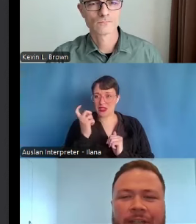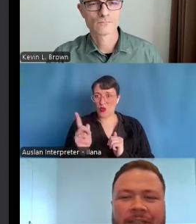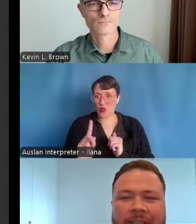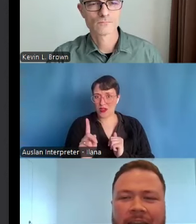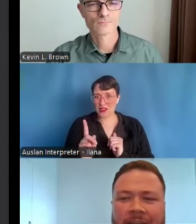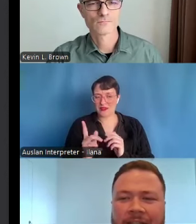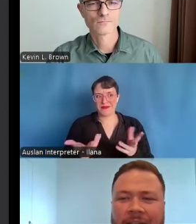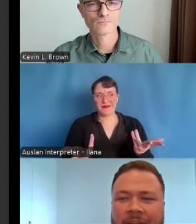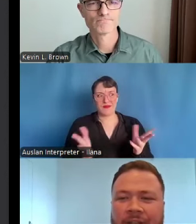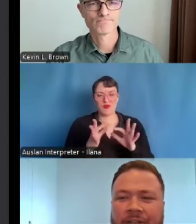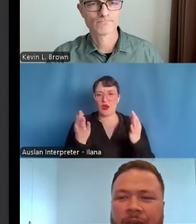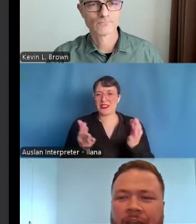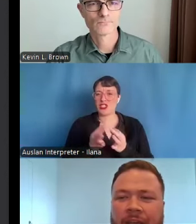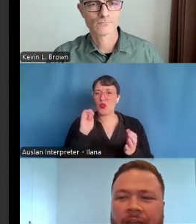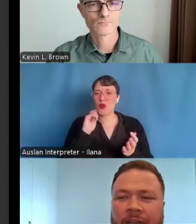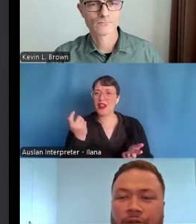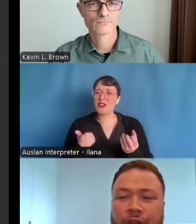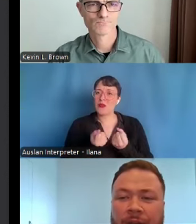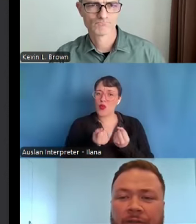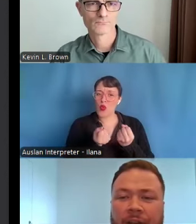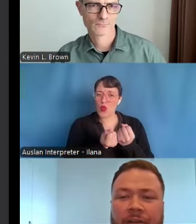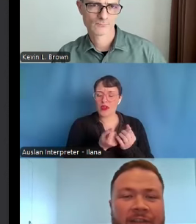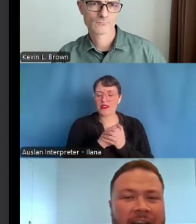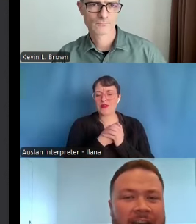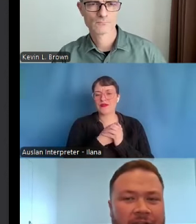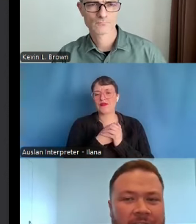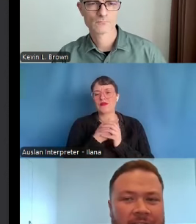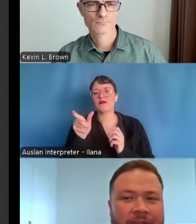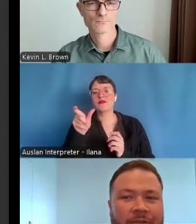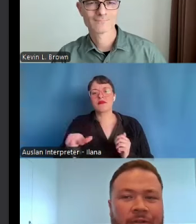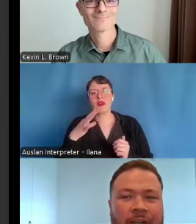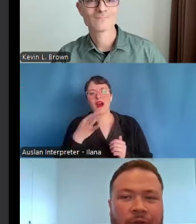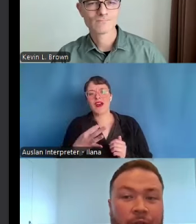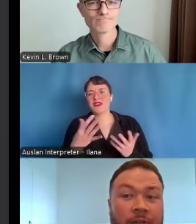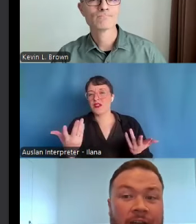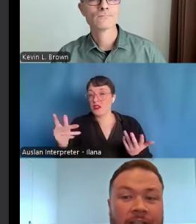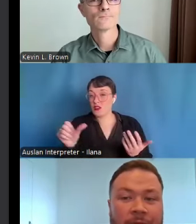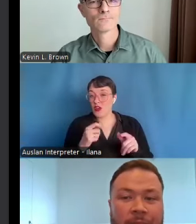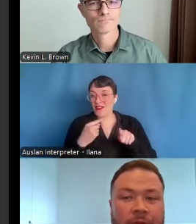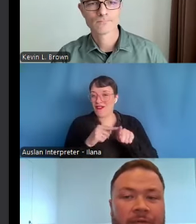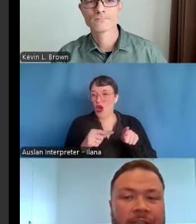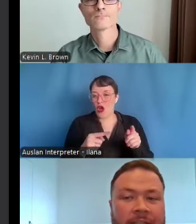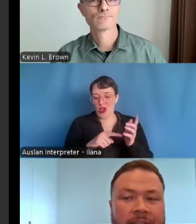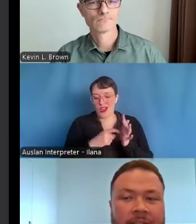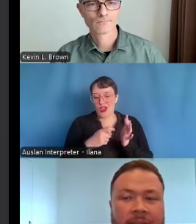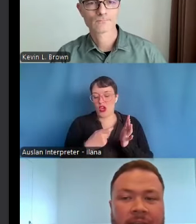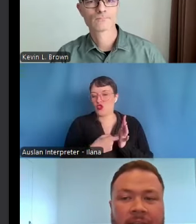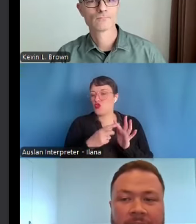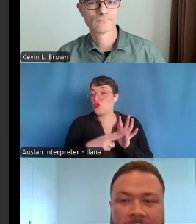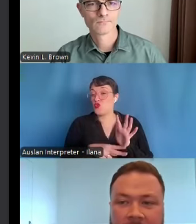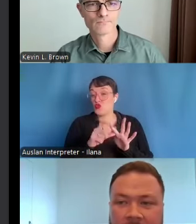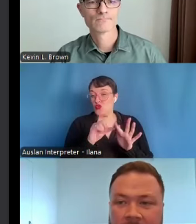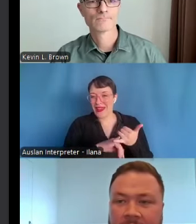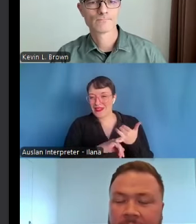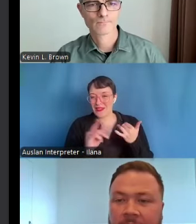to what extent do we or should we follow funding trends or what funders will support? For instance,